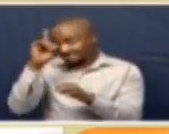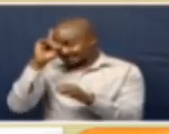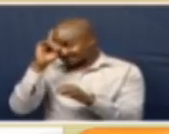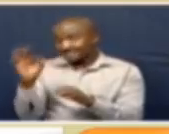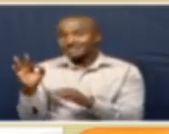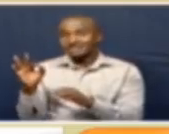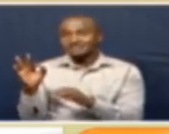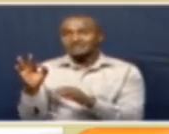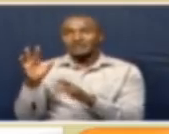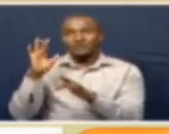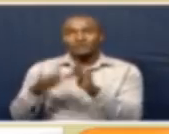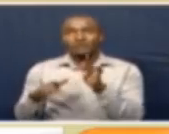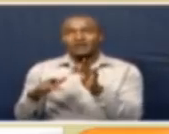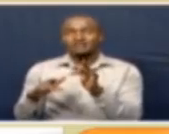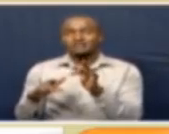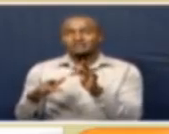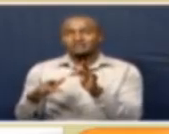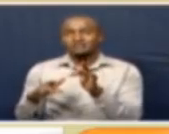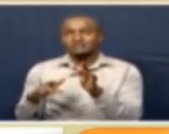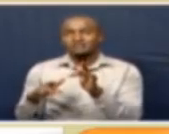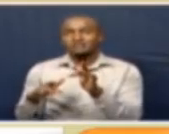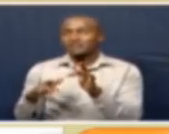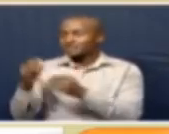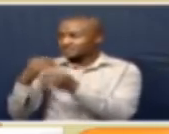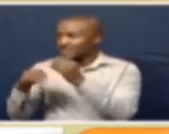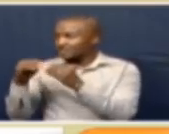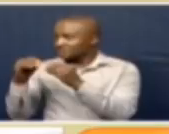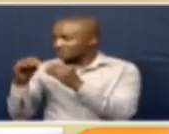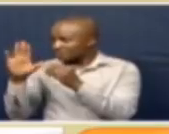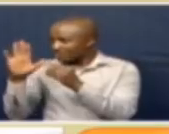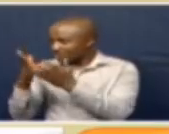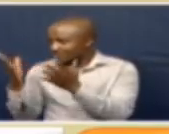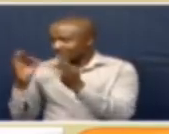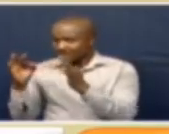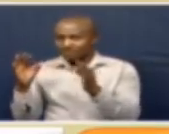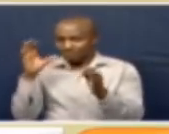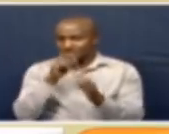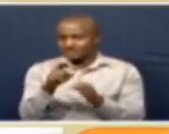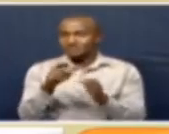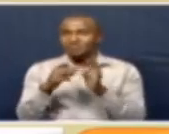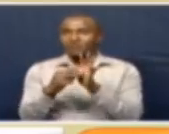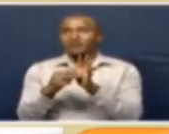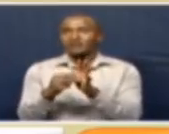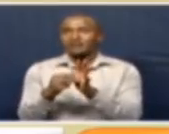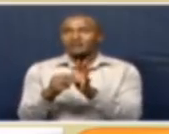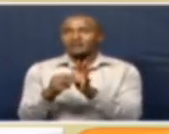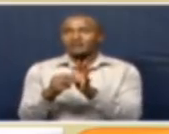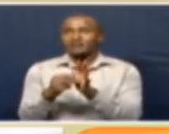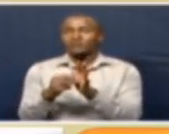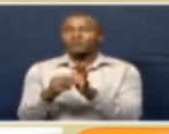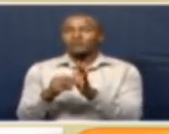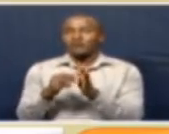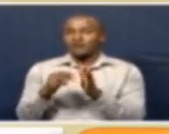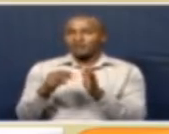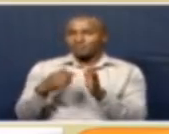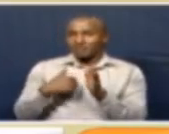I mean, you can't sell other products if you don't have models. Models are the face of these products. Yeah. Without me,